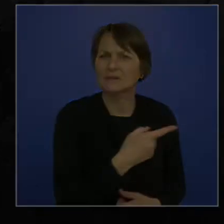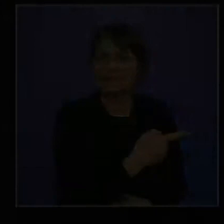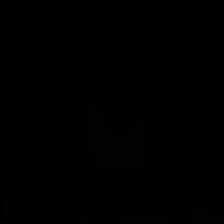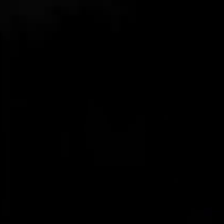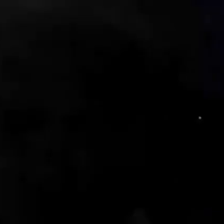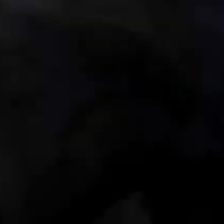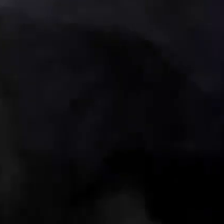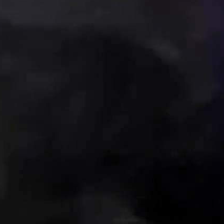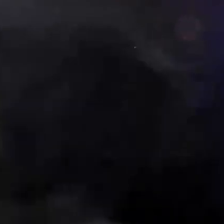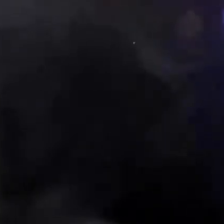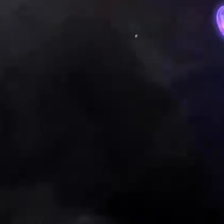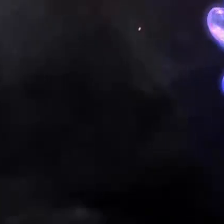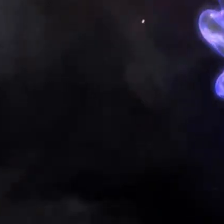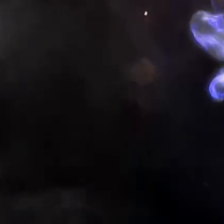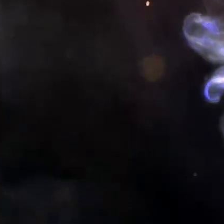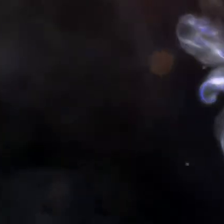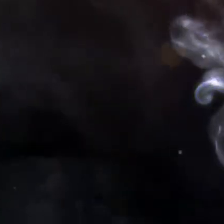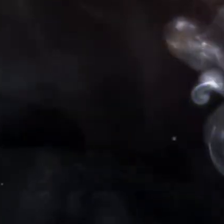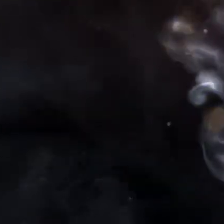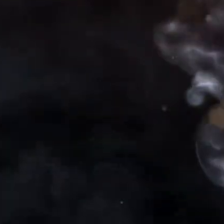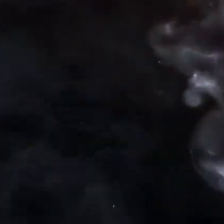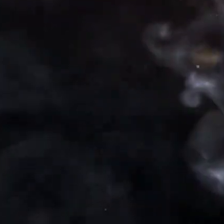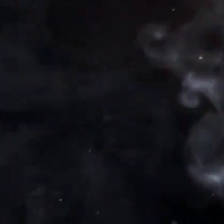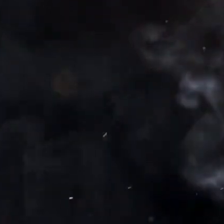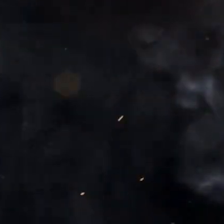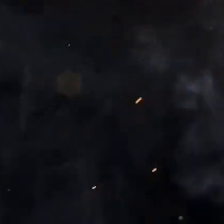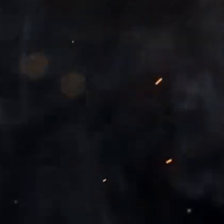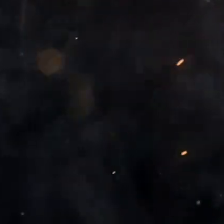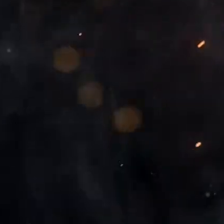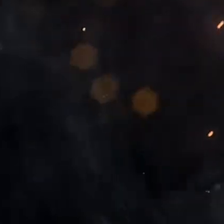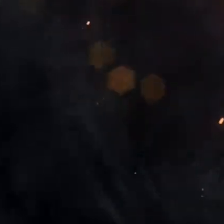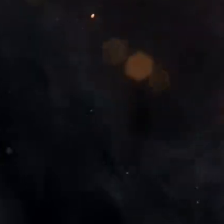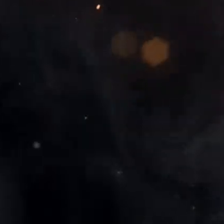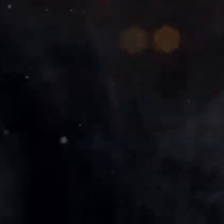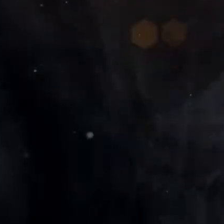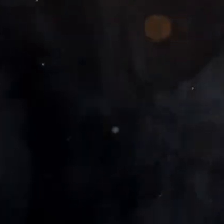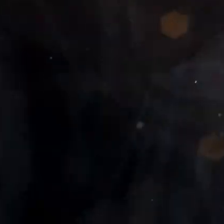I've put down some important resources to learn more, and I have